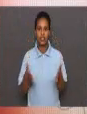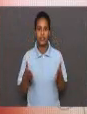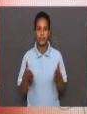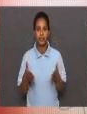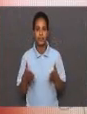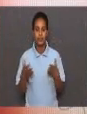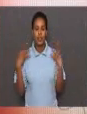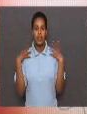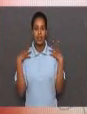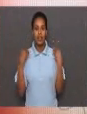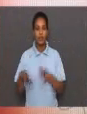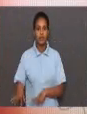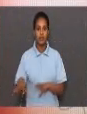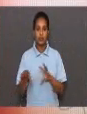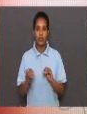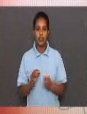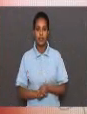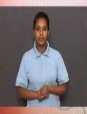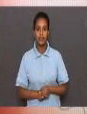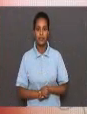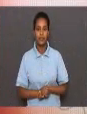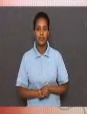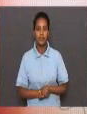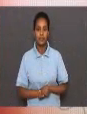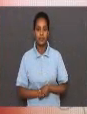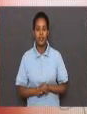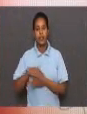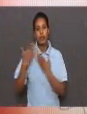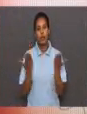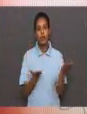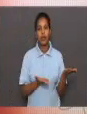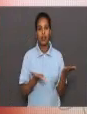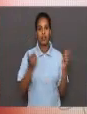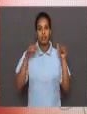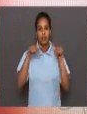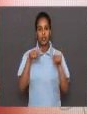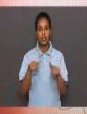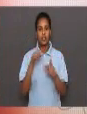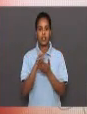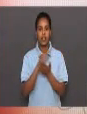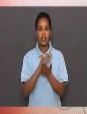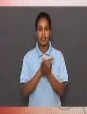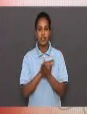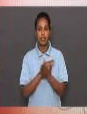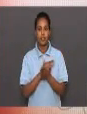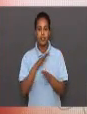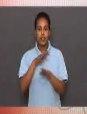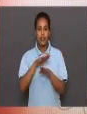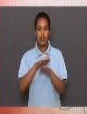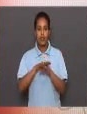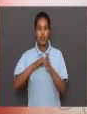Hello, teacher. Hello, students. Welcome to